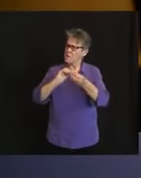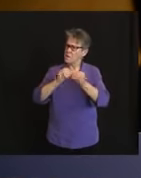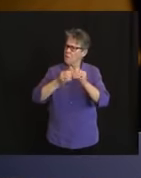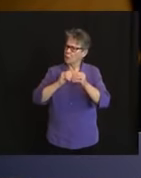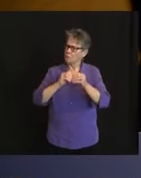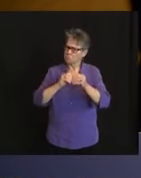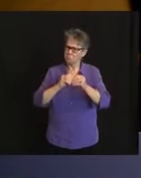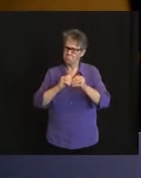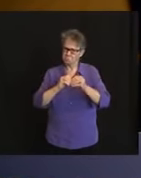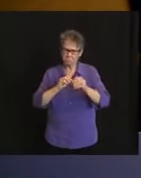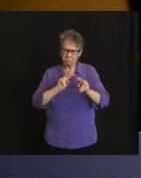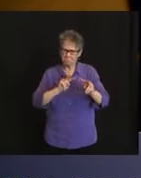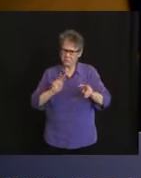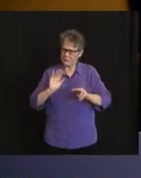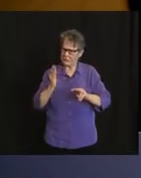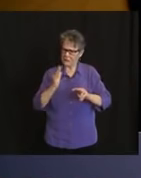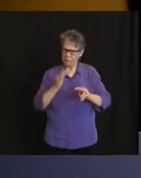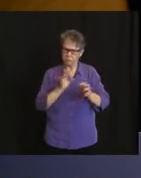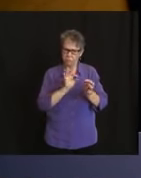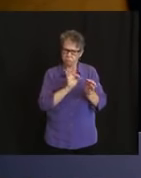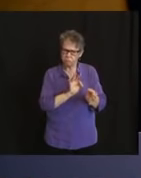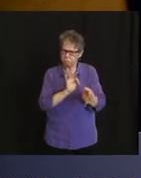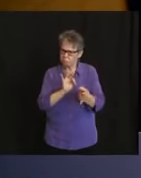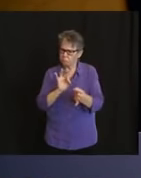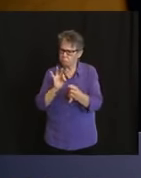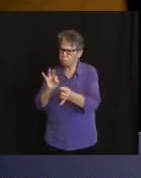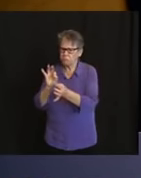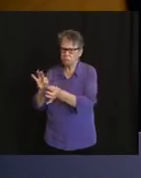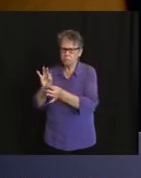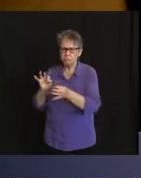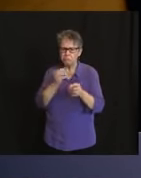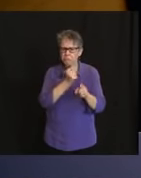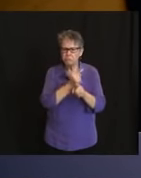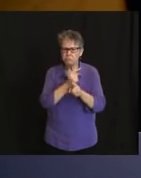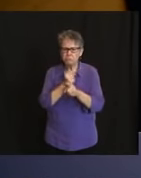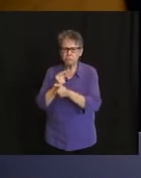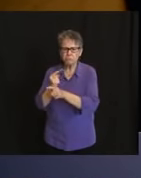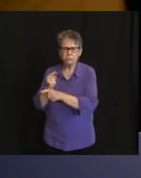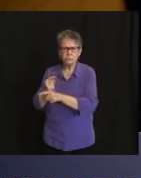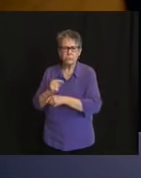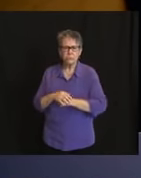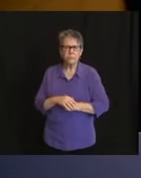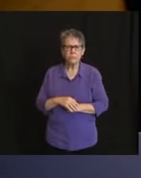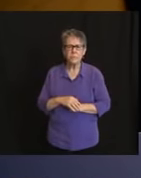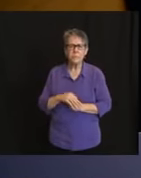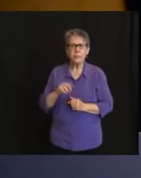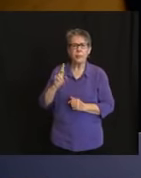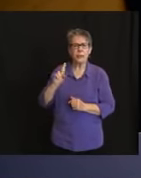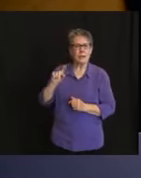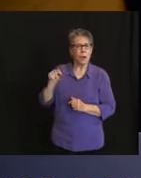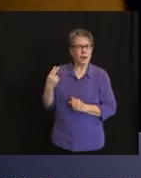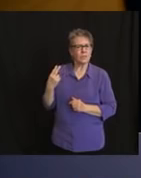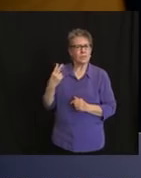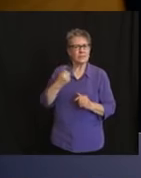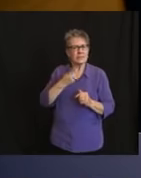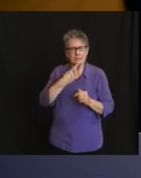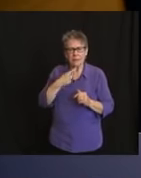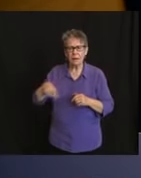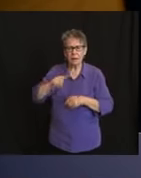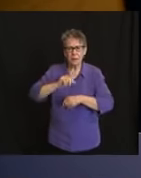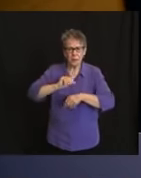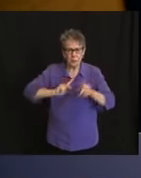indication that employees that tested positive and residents that tested positive, that